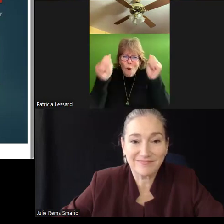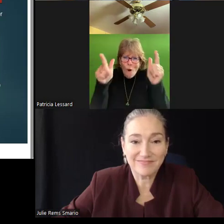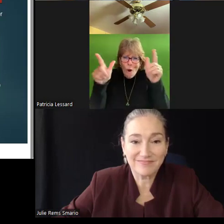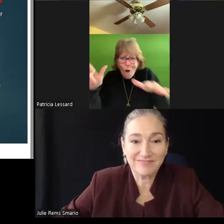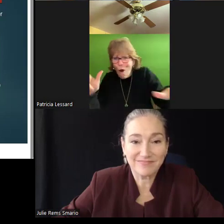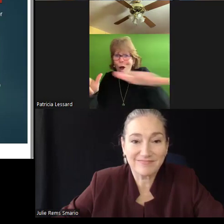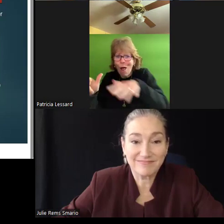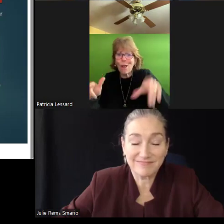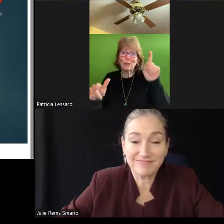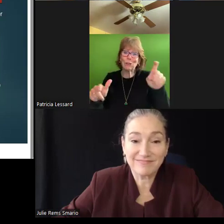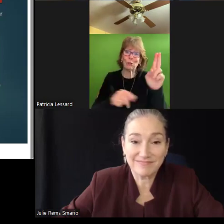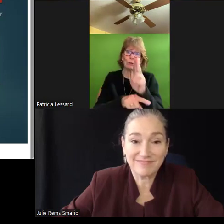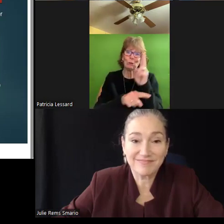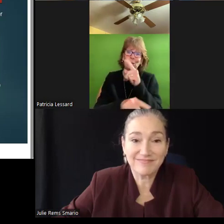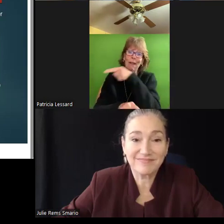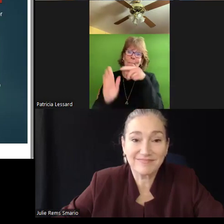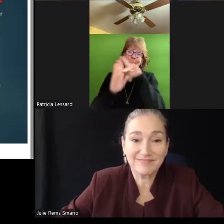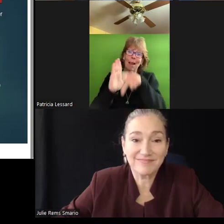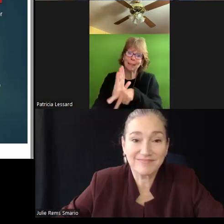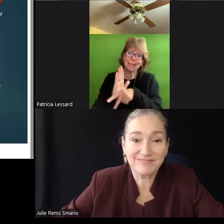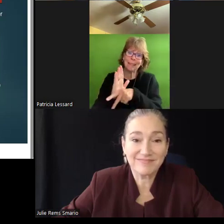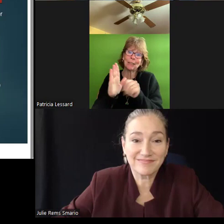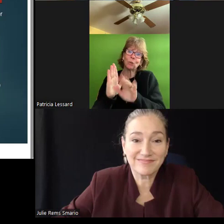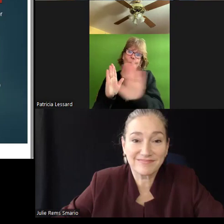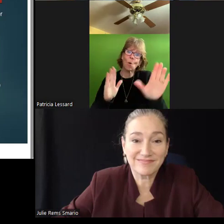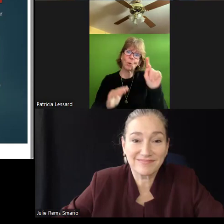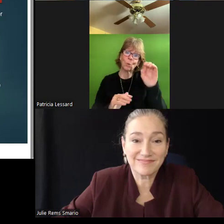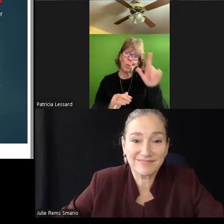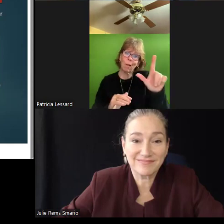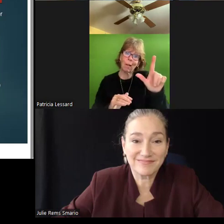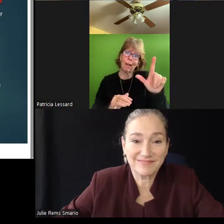this policy as a tool and a jumping off point.